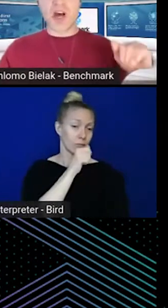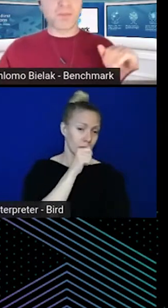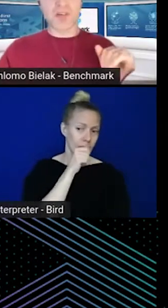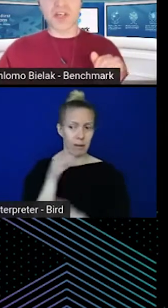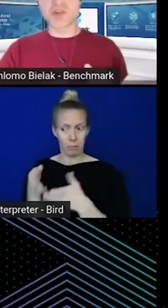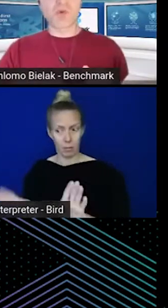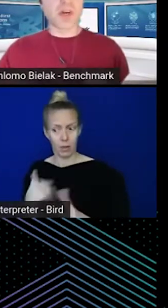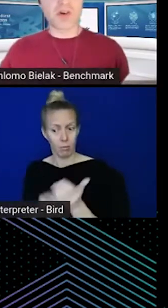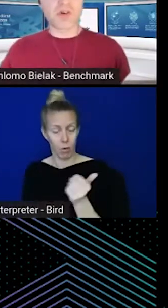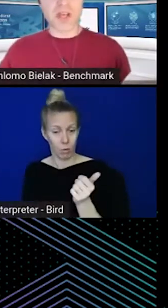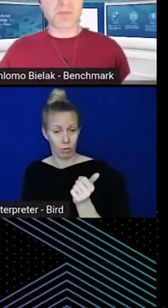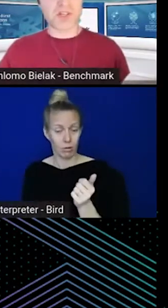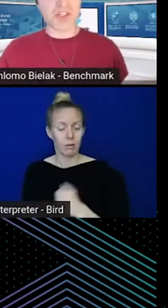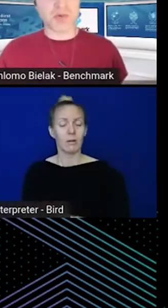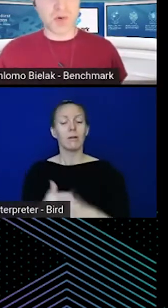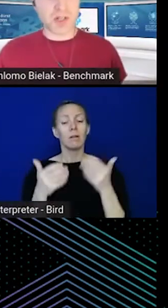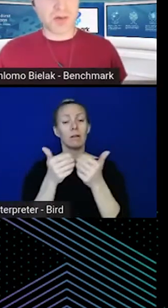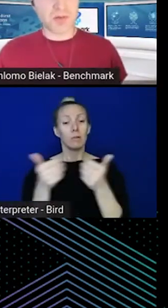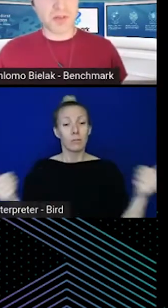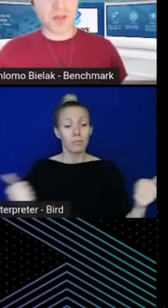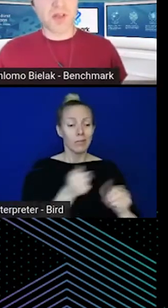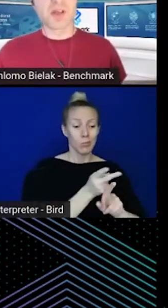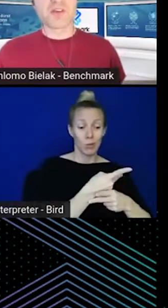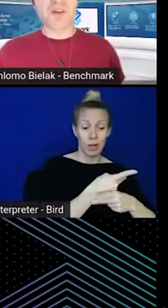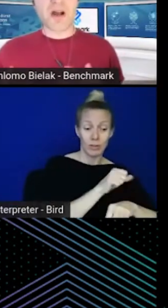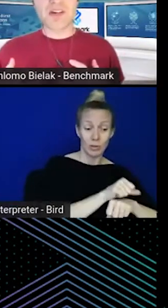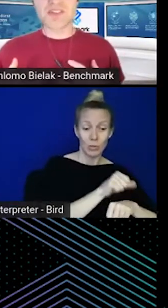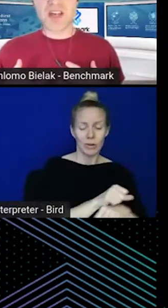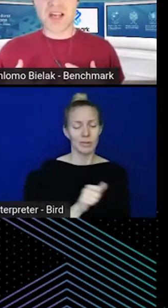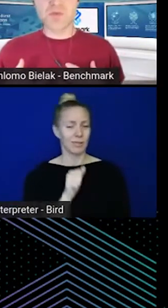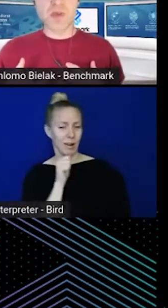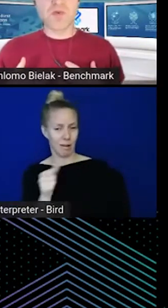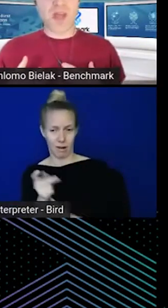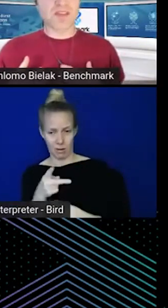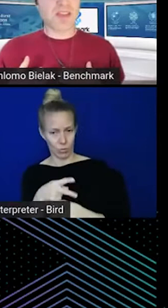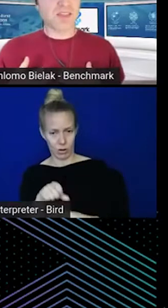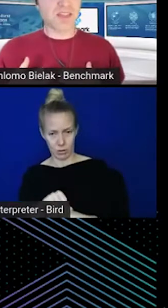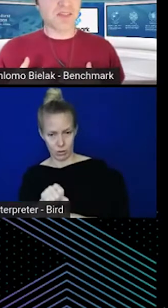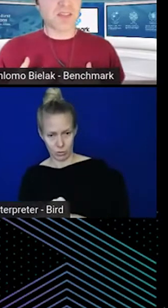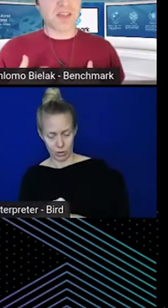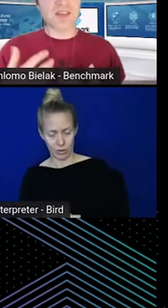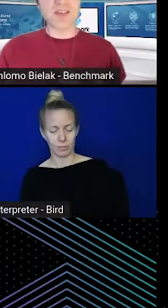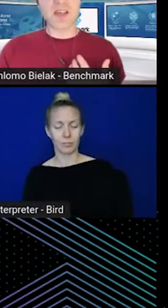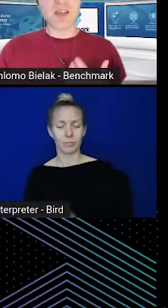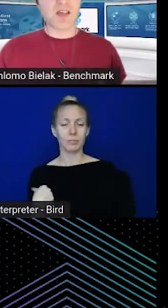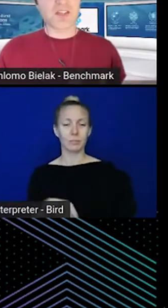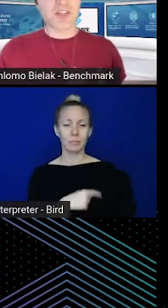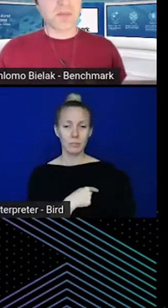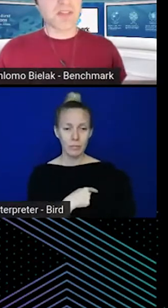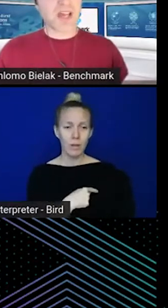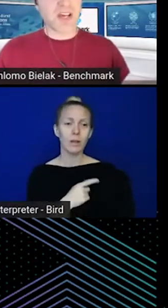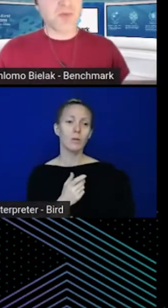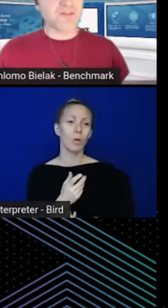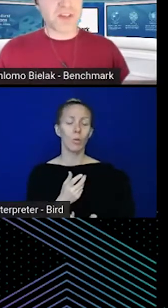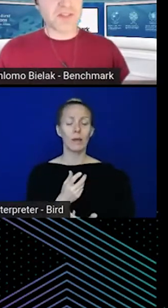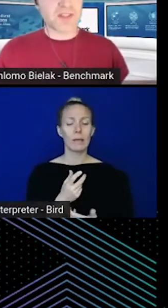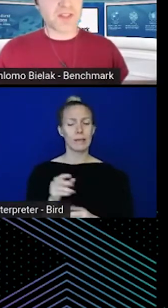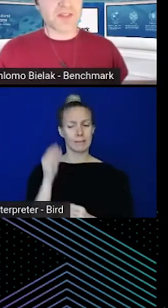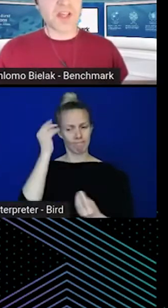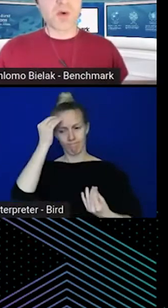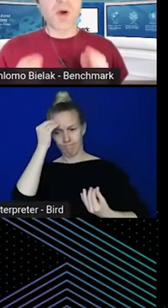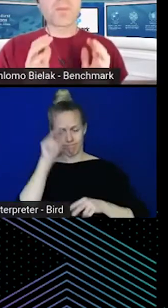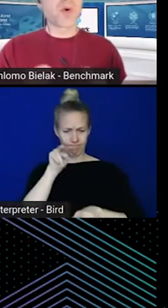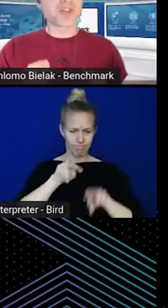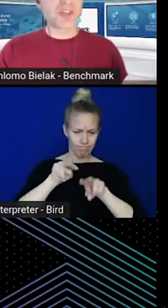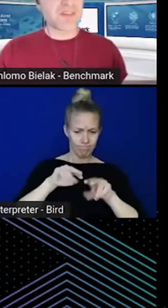into non-production workload and production workload. From our side, we went to the SDLC and determined, how do we fix